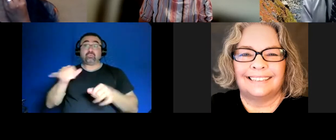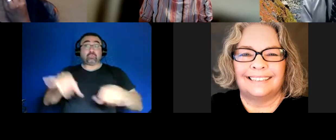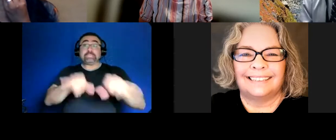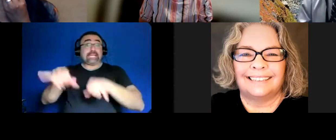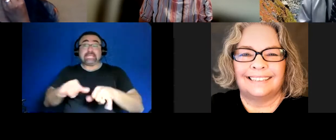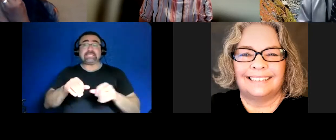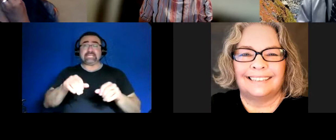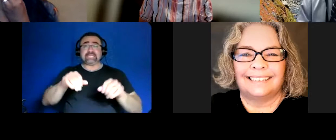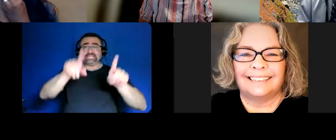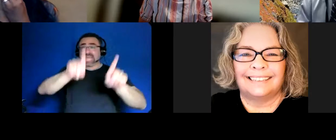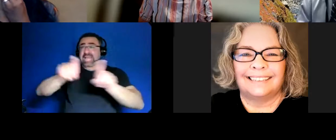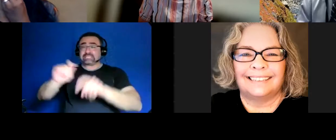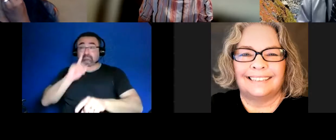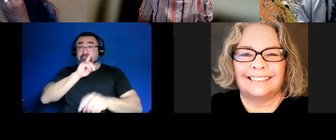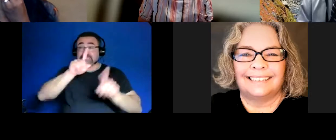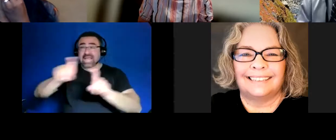the difference.